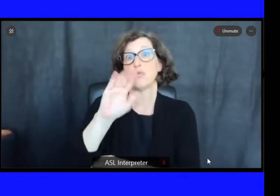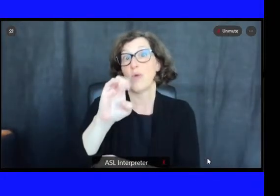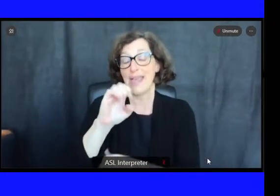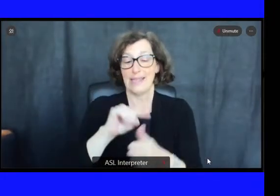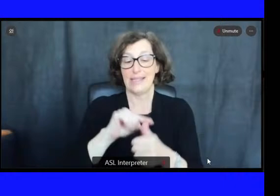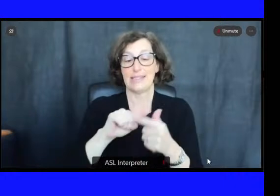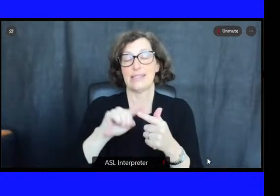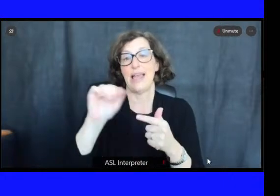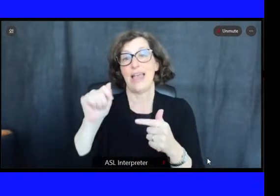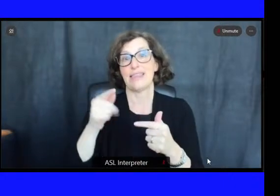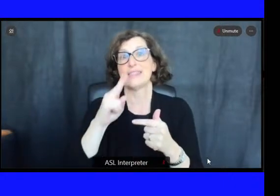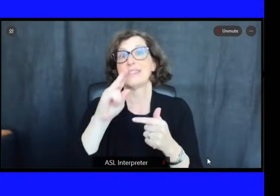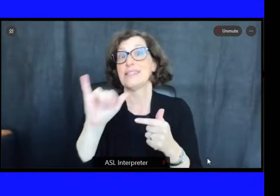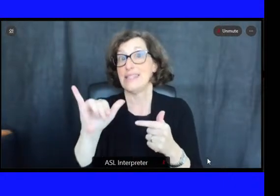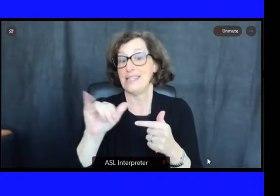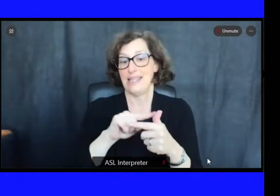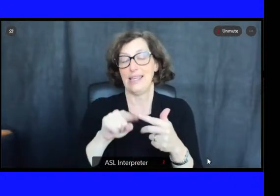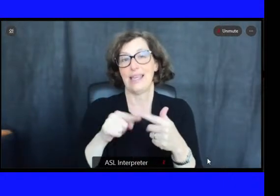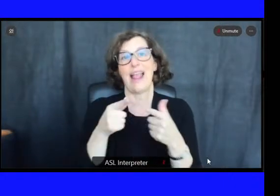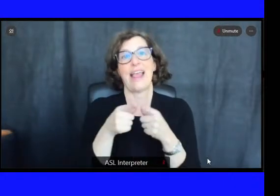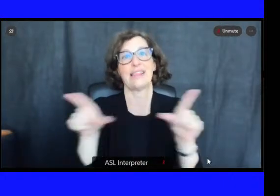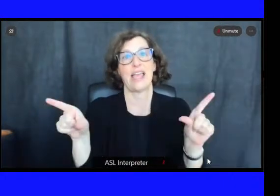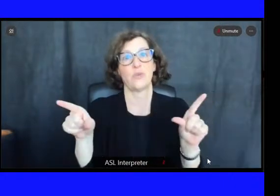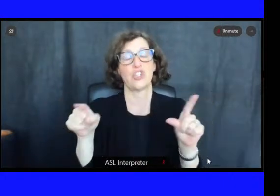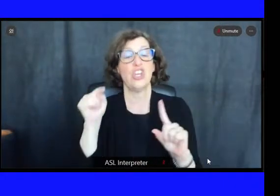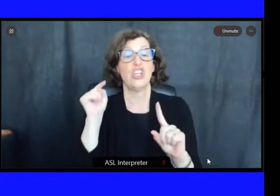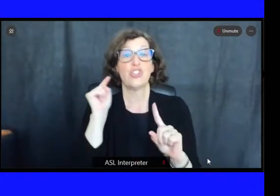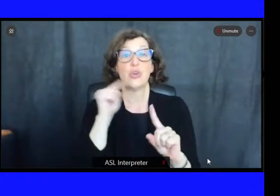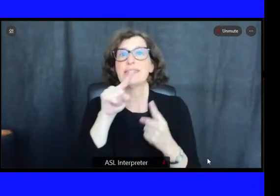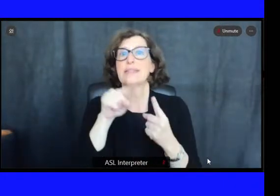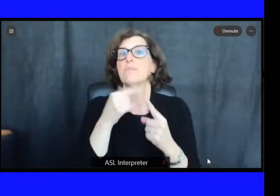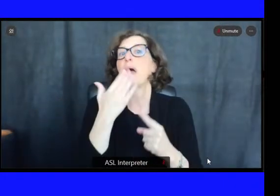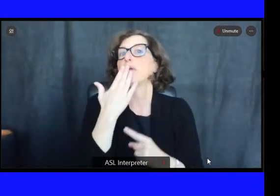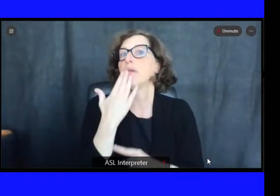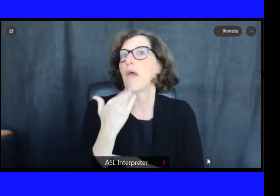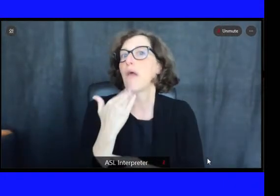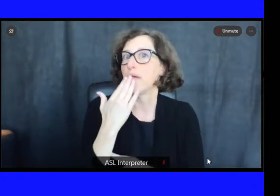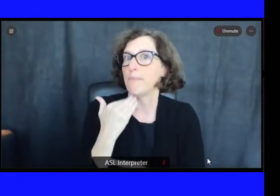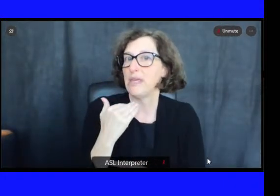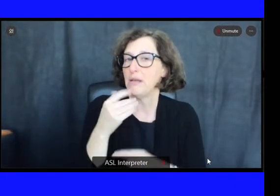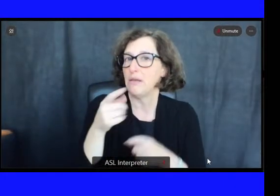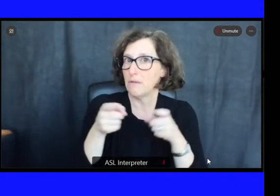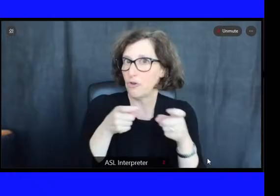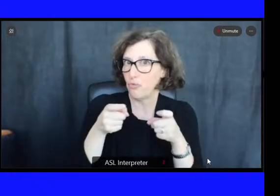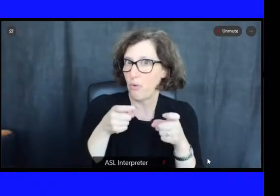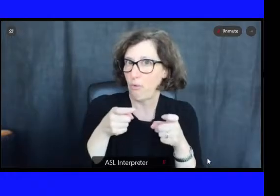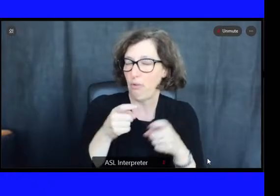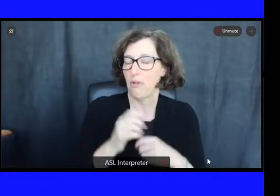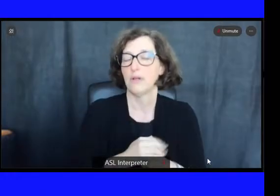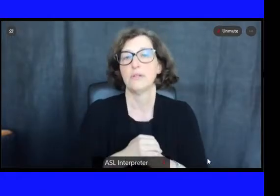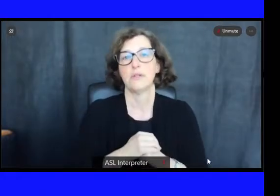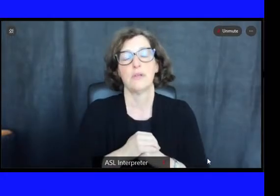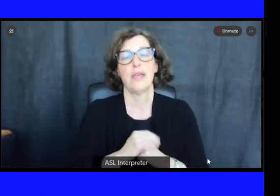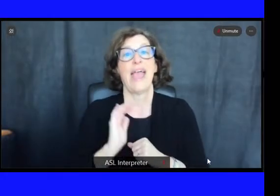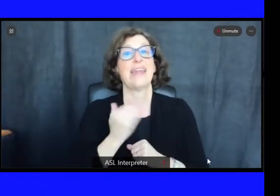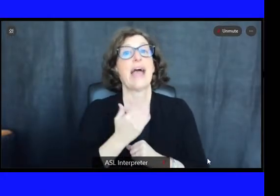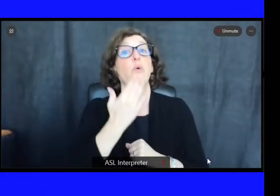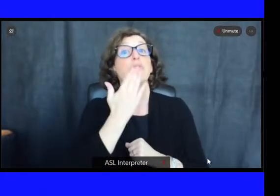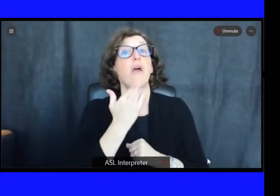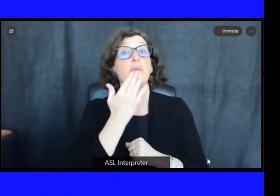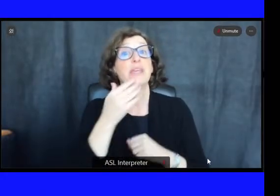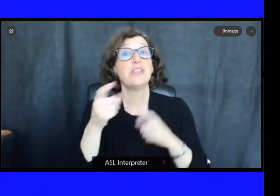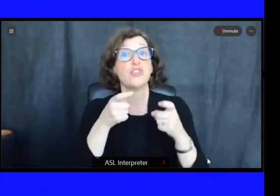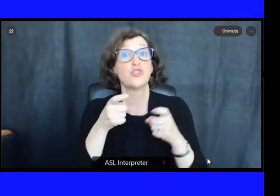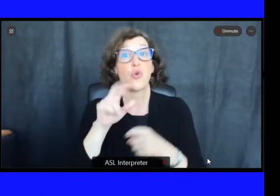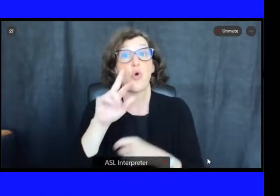control as compared to, say, our patients who are Hispanic. And so this data doesn't tell us why, but it